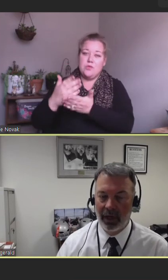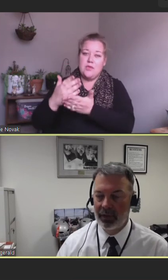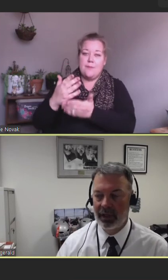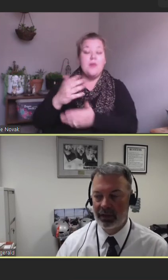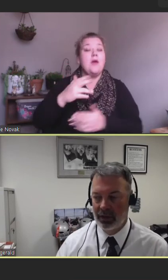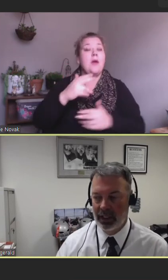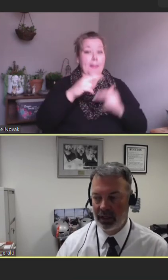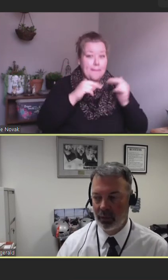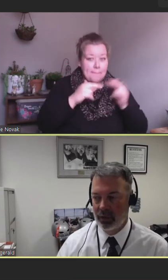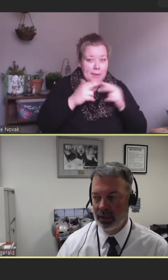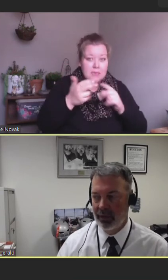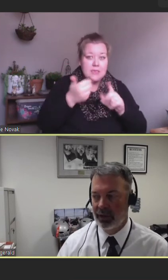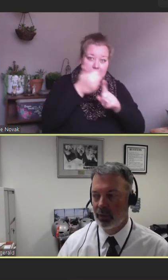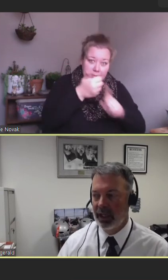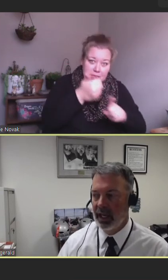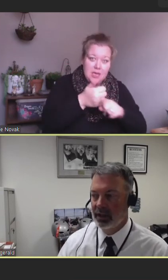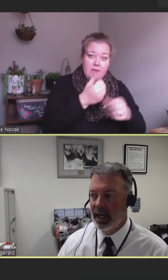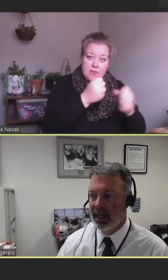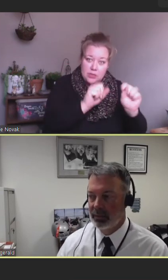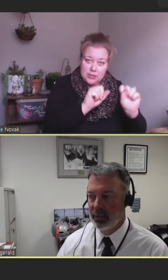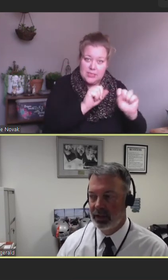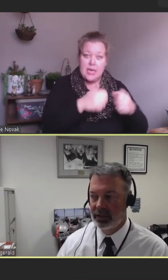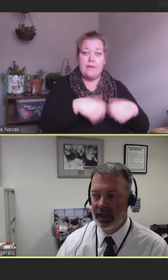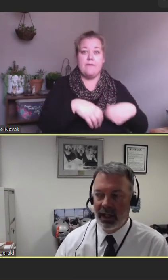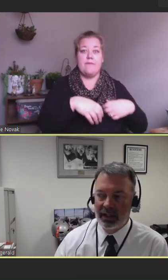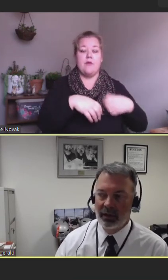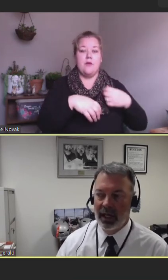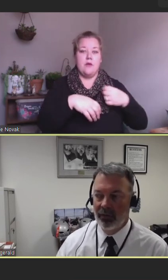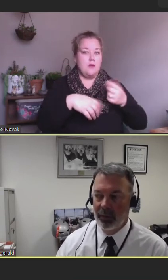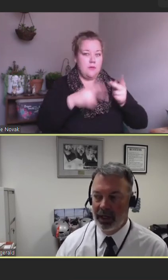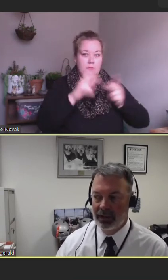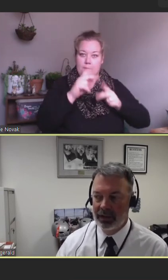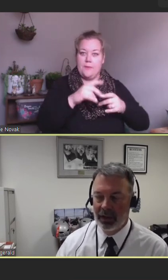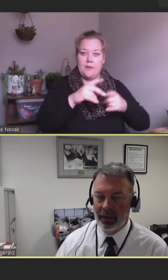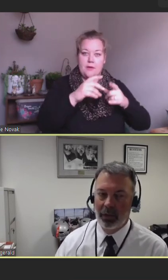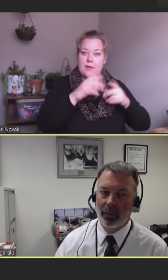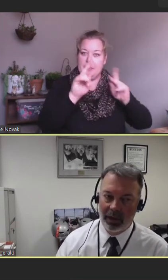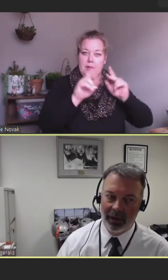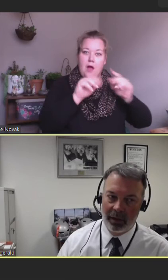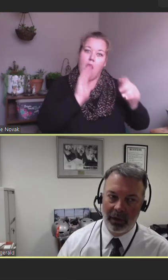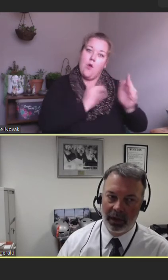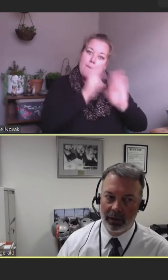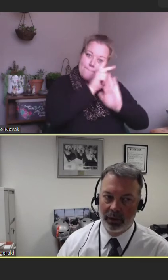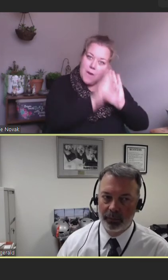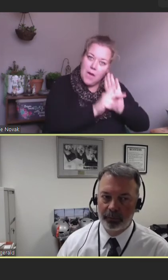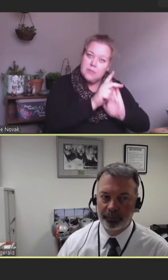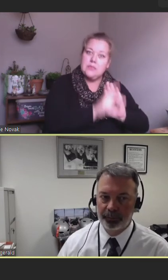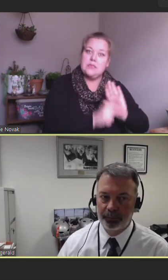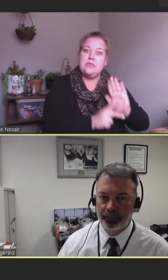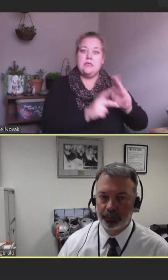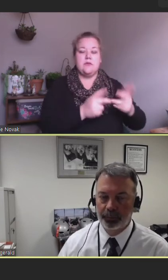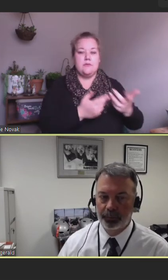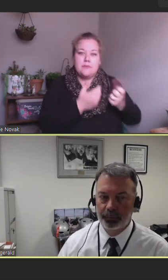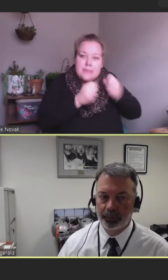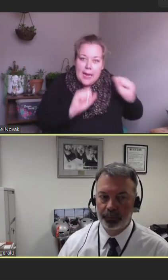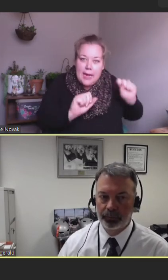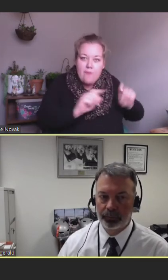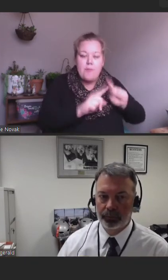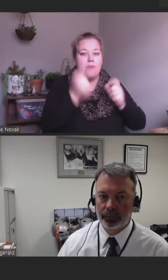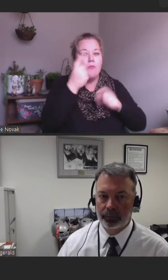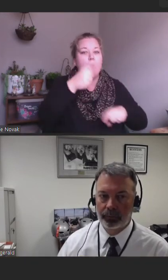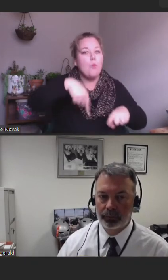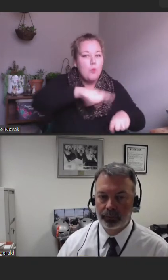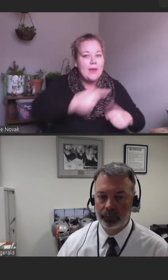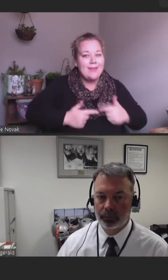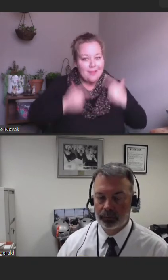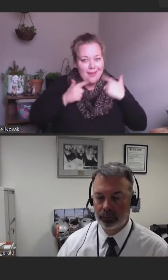safe. Everything is clean. We're doing everything we can to not spread this and still care for patients, but we live in the community too. Yeah,